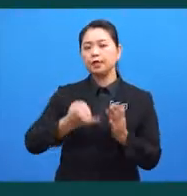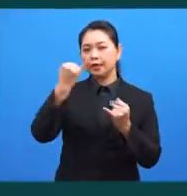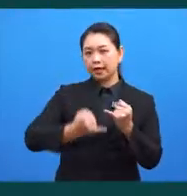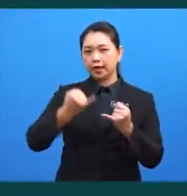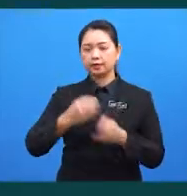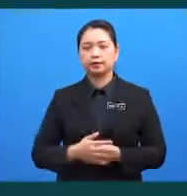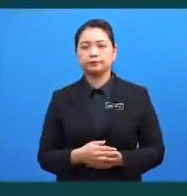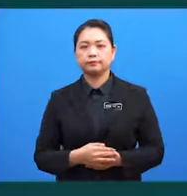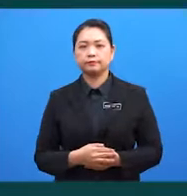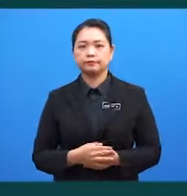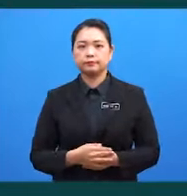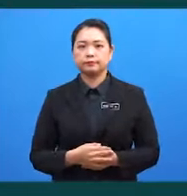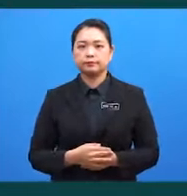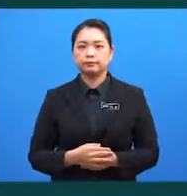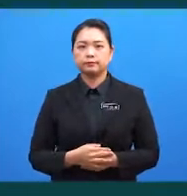last?